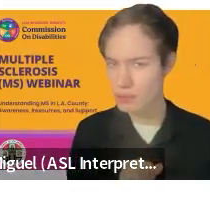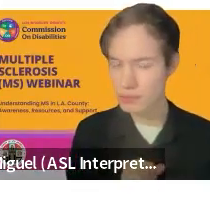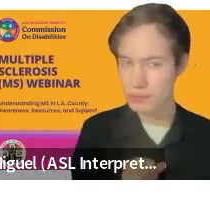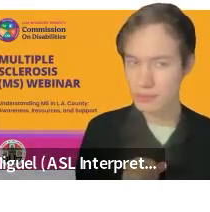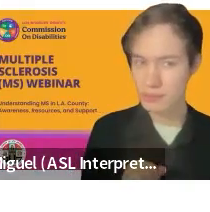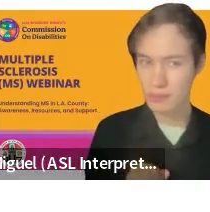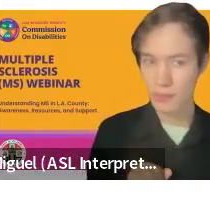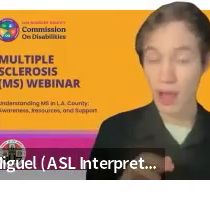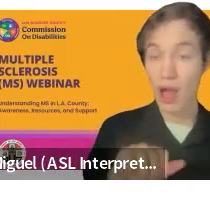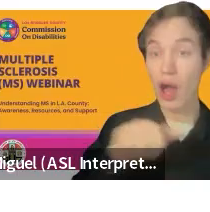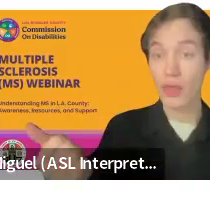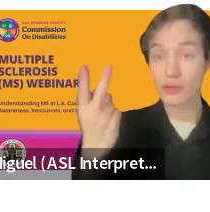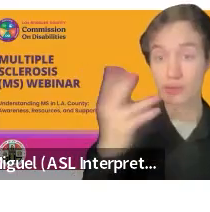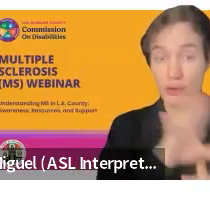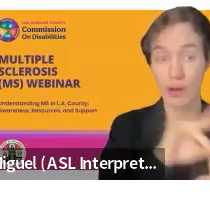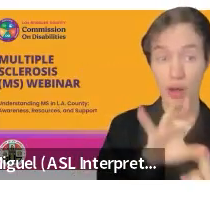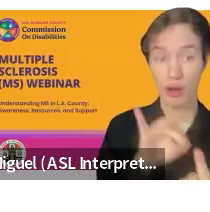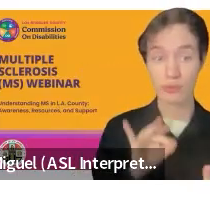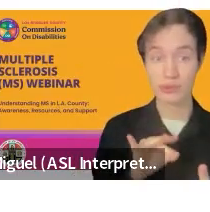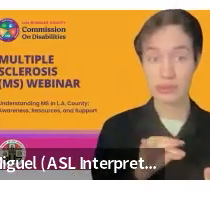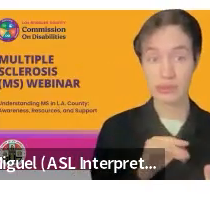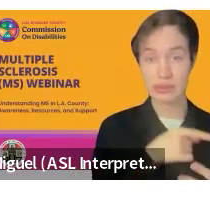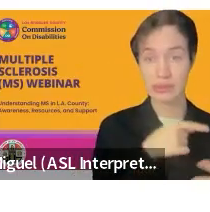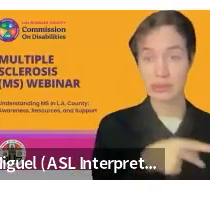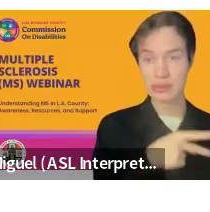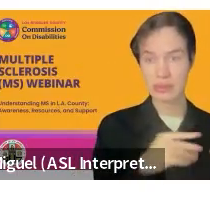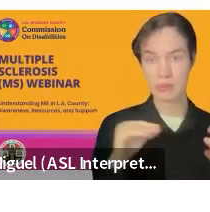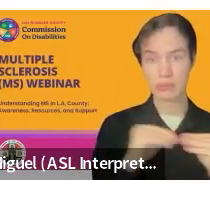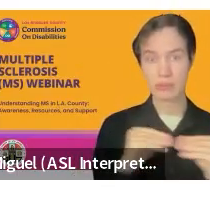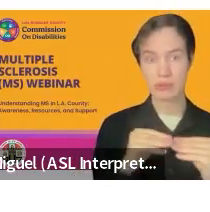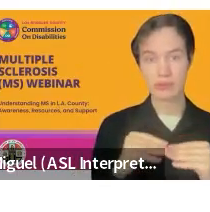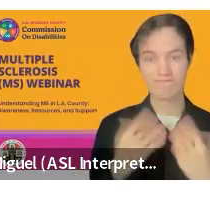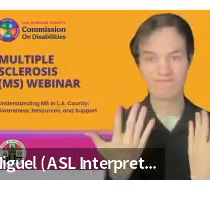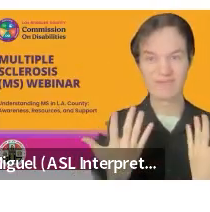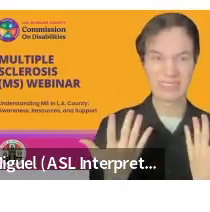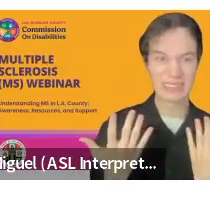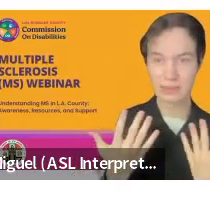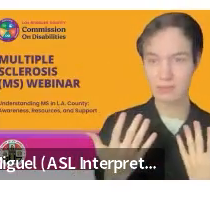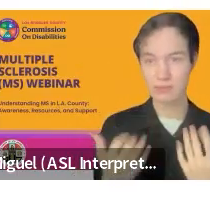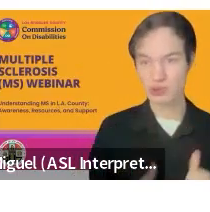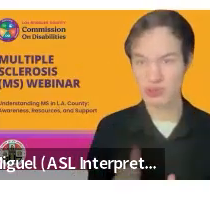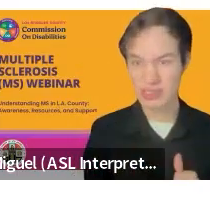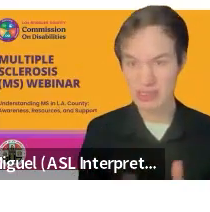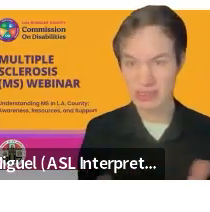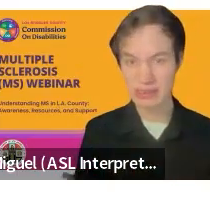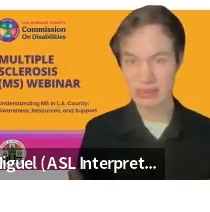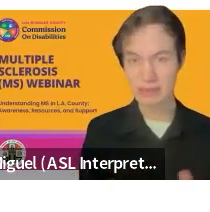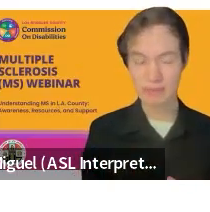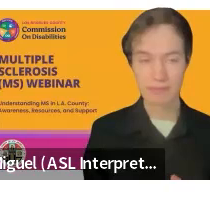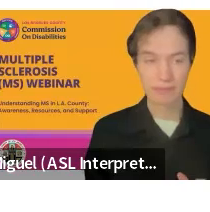aggressive ways of treating MS. Technically, they are an option as a last resort if we wanted